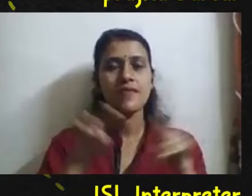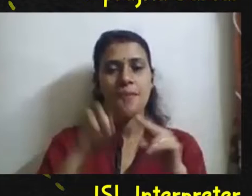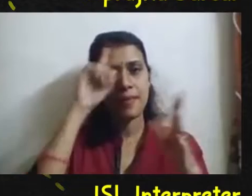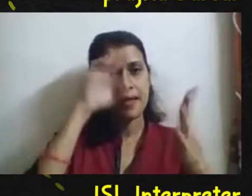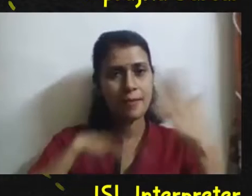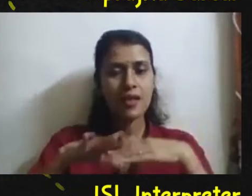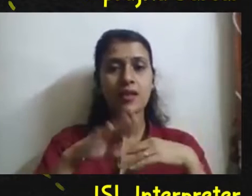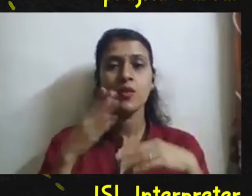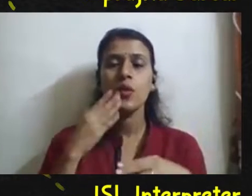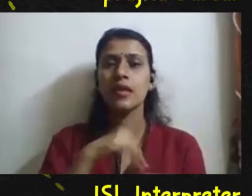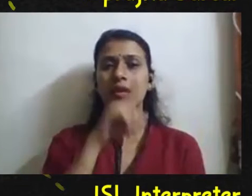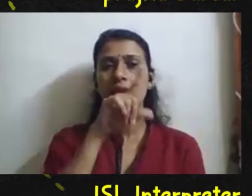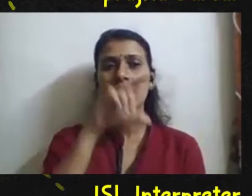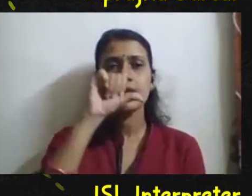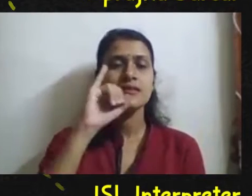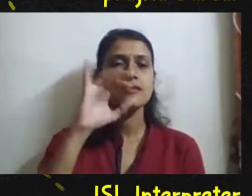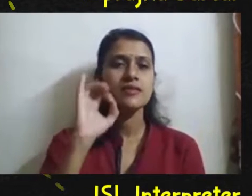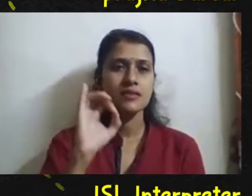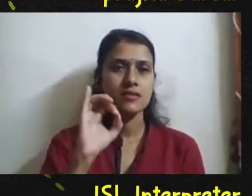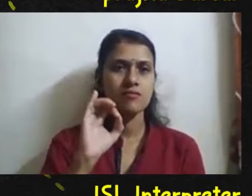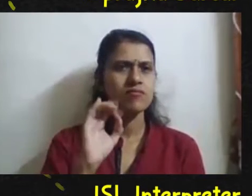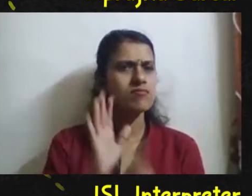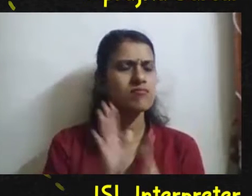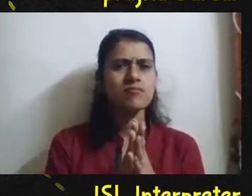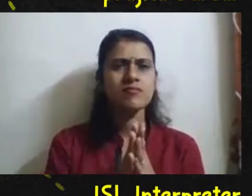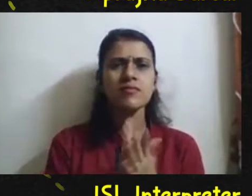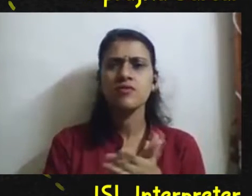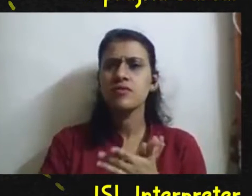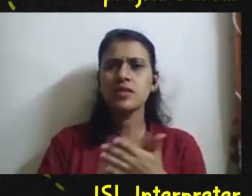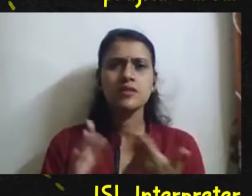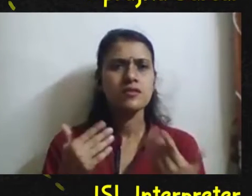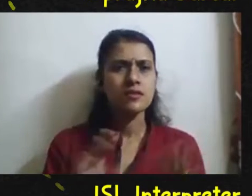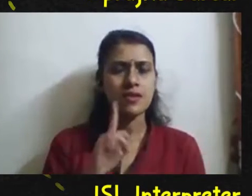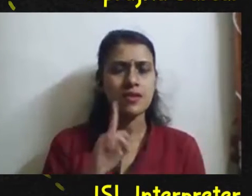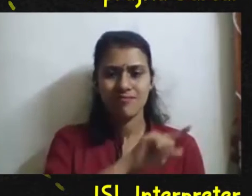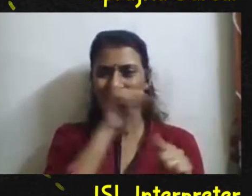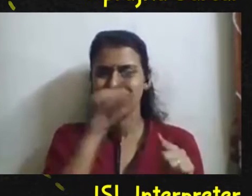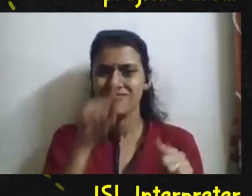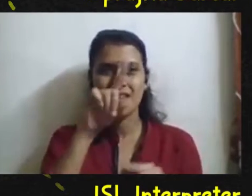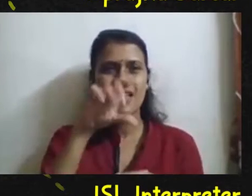60s are pretty much gone in from the 70s onwards.